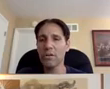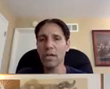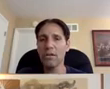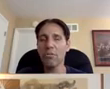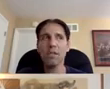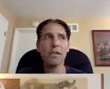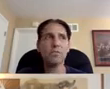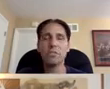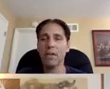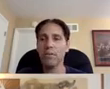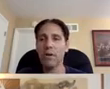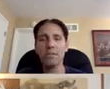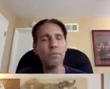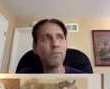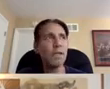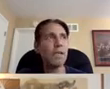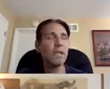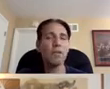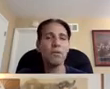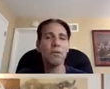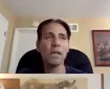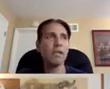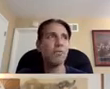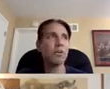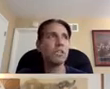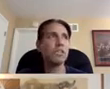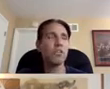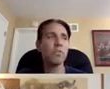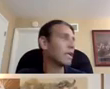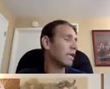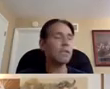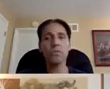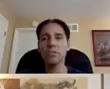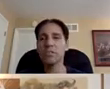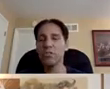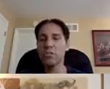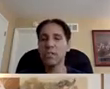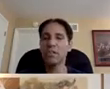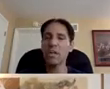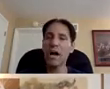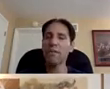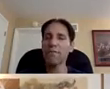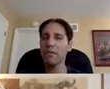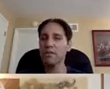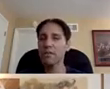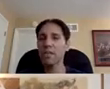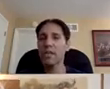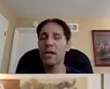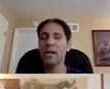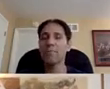each other in a way that's respectful, right? So, you know, I think with our teachers, it'll be like, hey, so here's the situation, here's how I